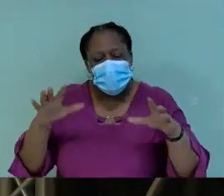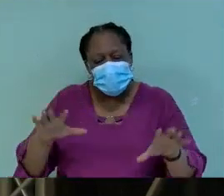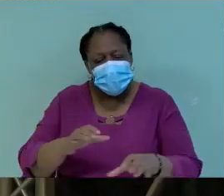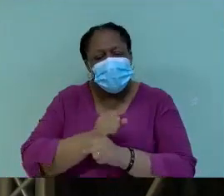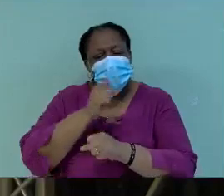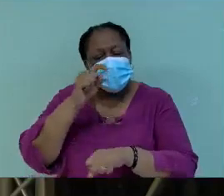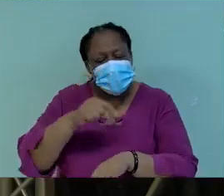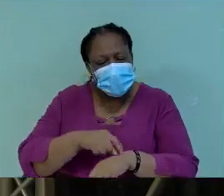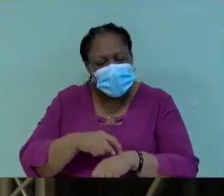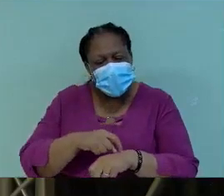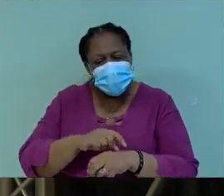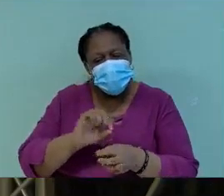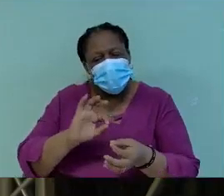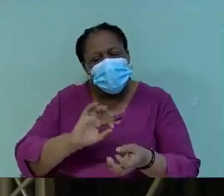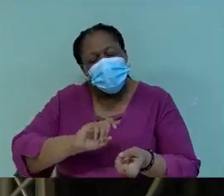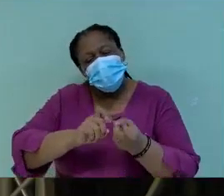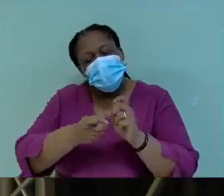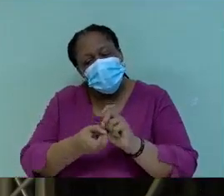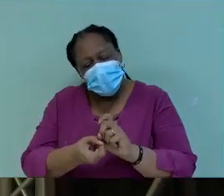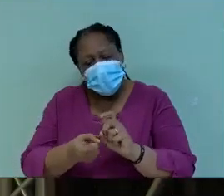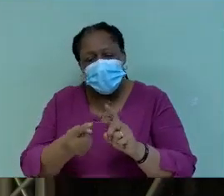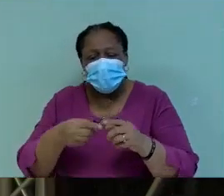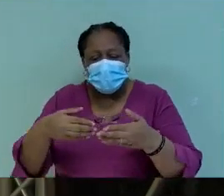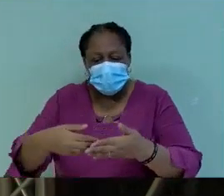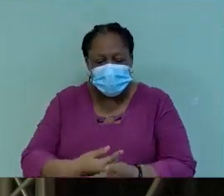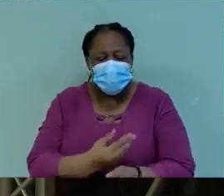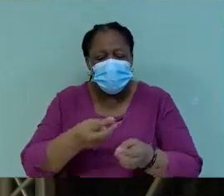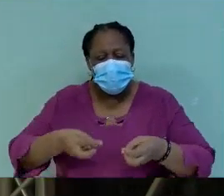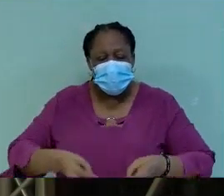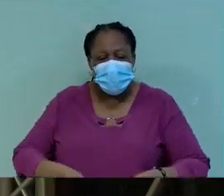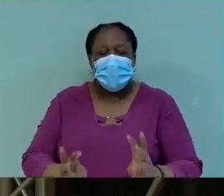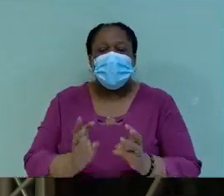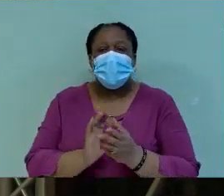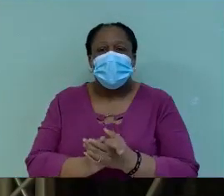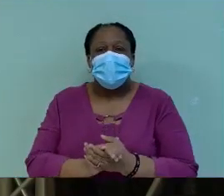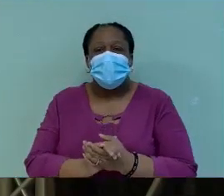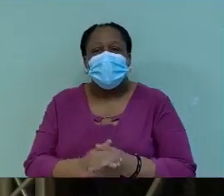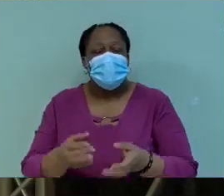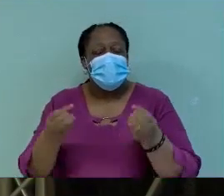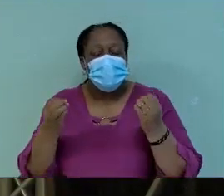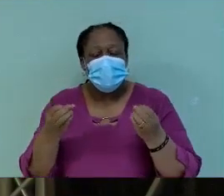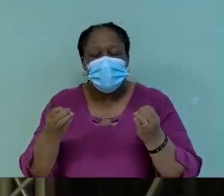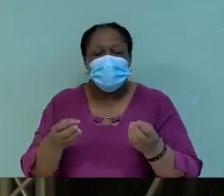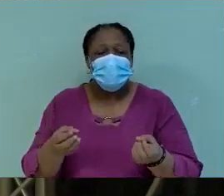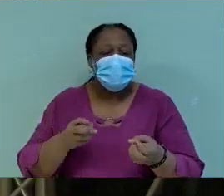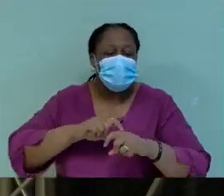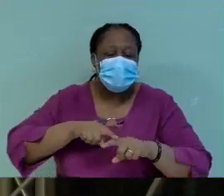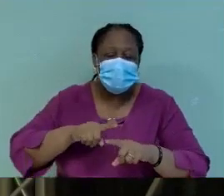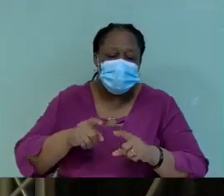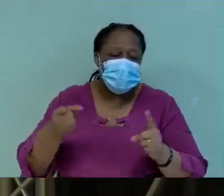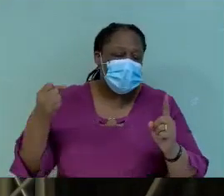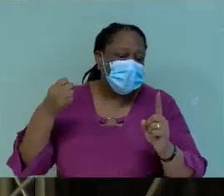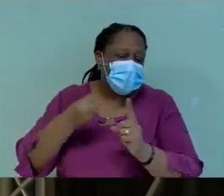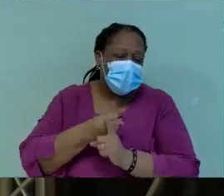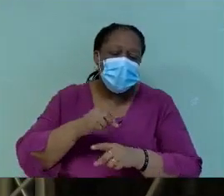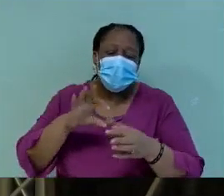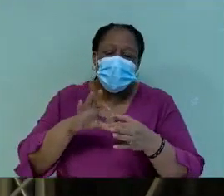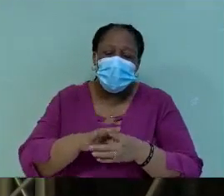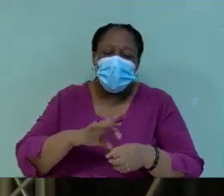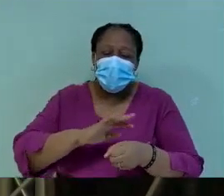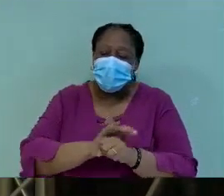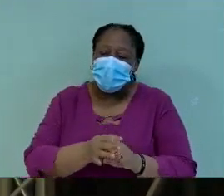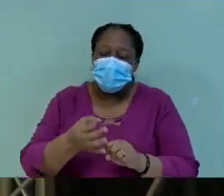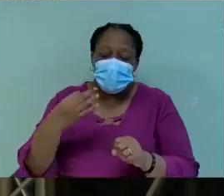routine. There is much uncertainty, and the economic and social impacts of this pandemic